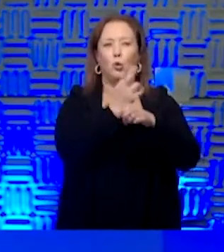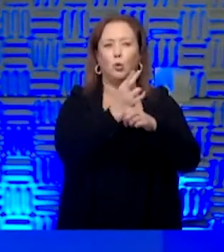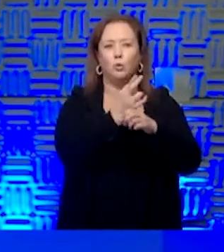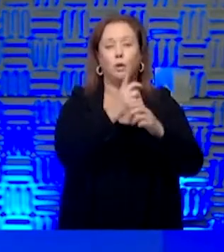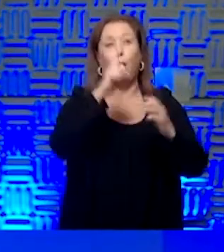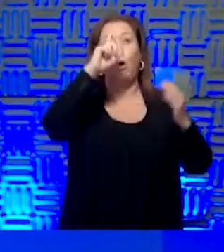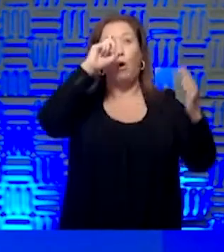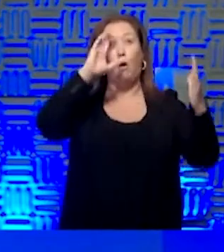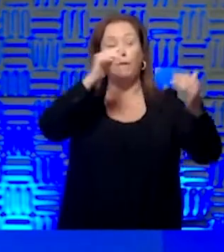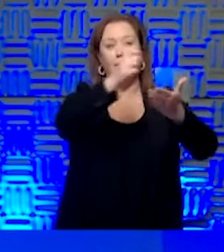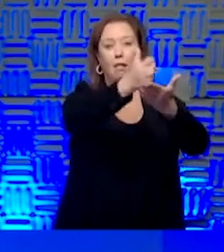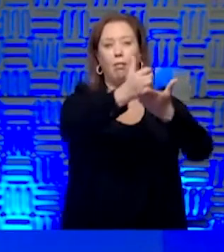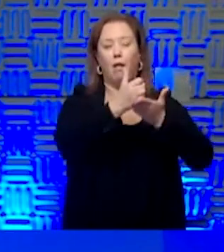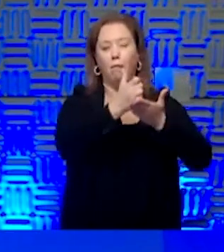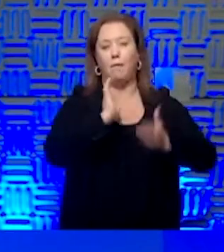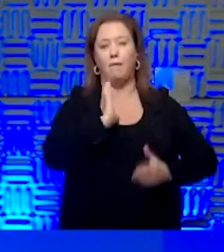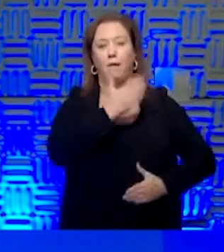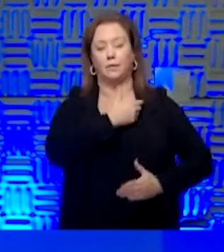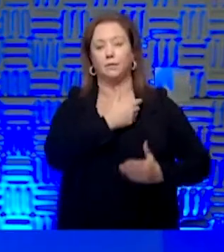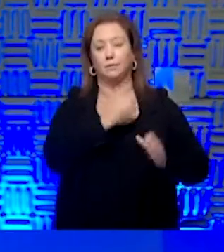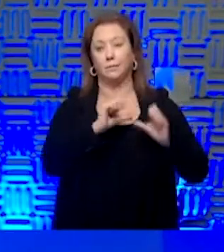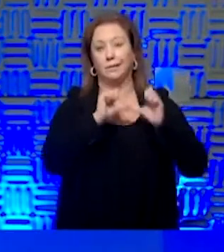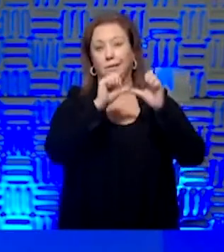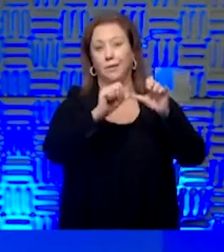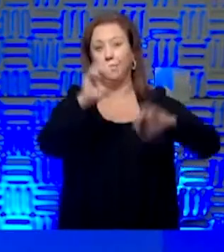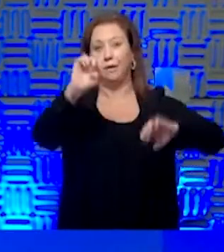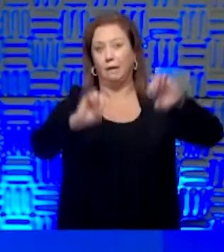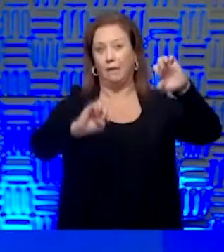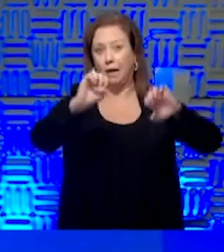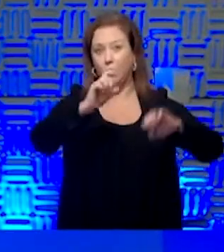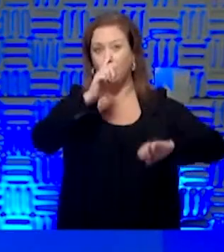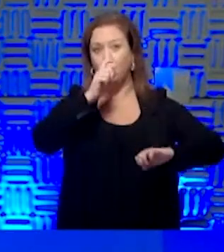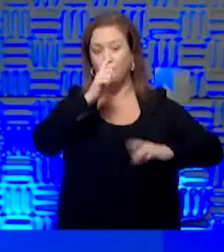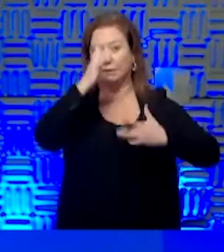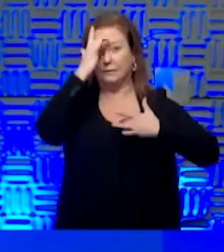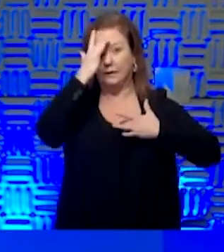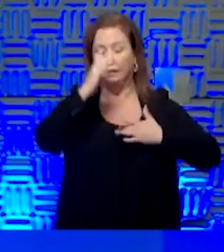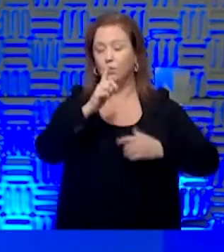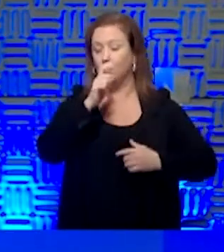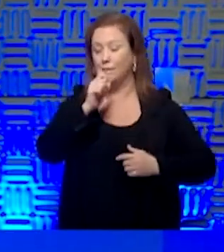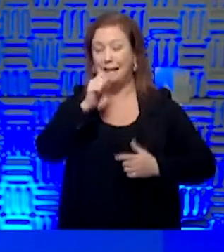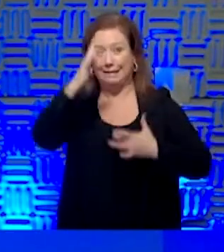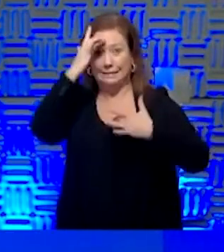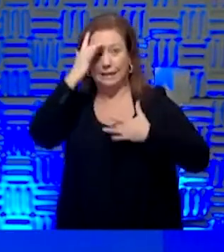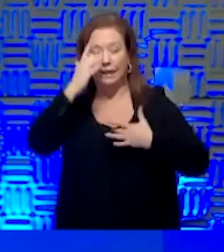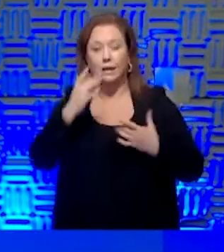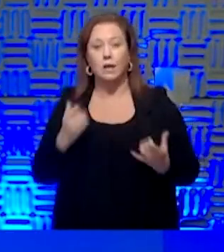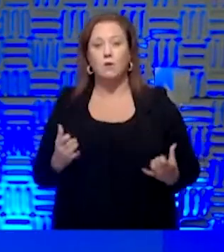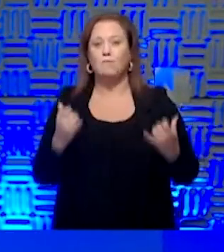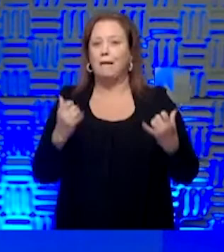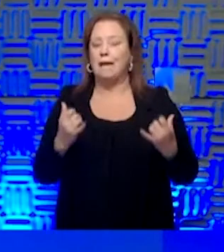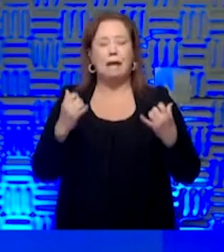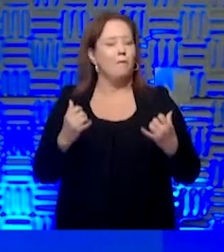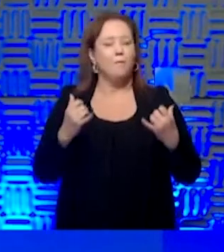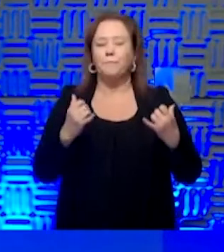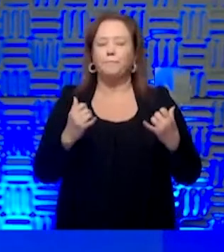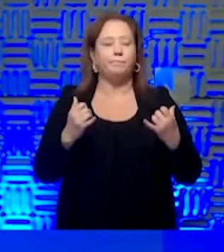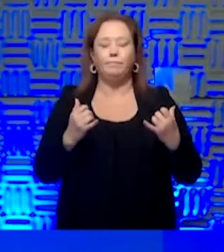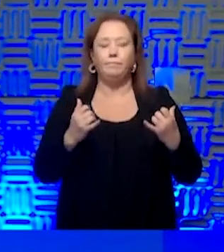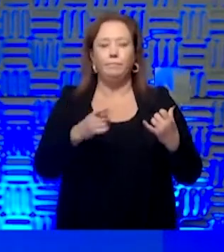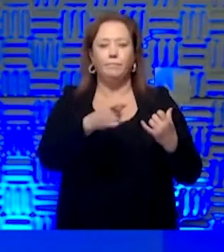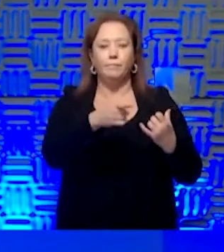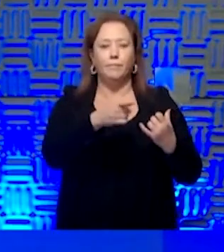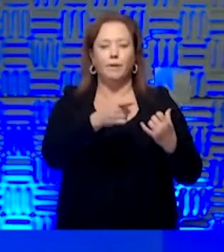very helpful moving forward to evaluate who has been infected, who hasn't. At the current state, though, they are not going to